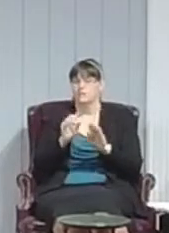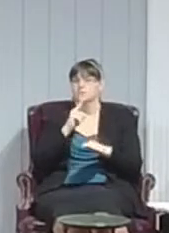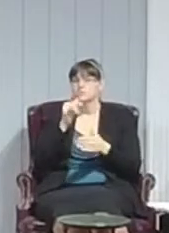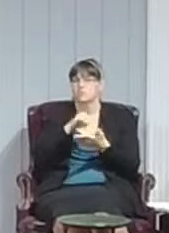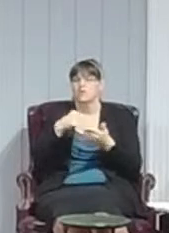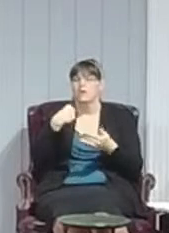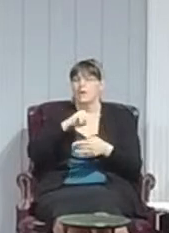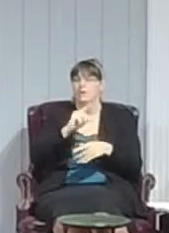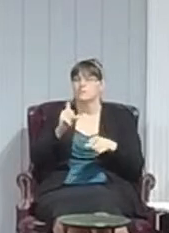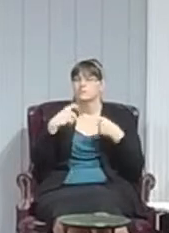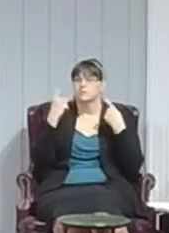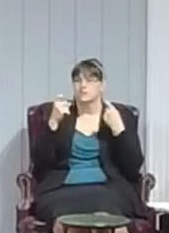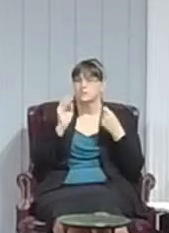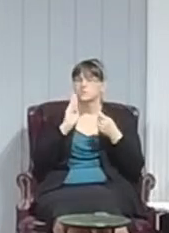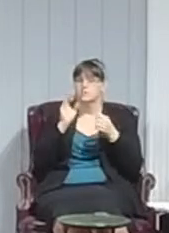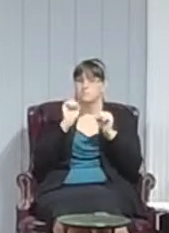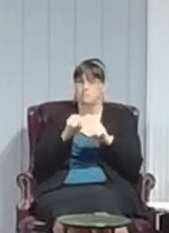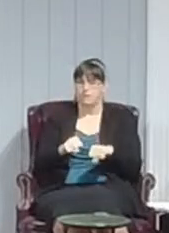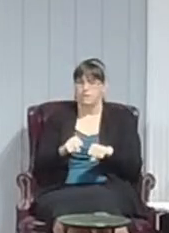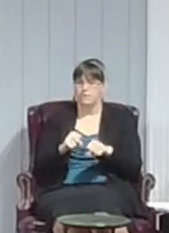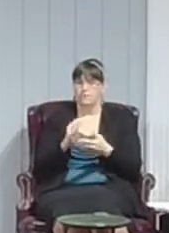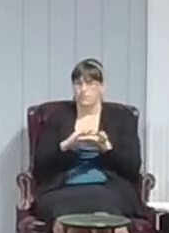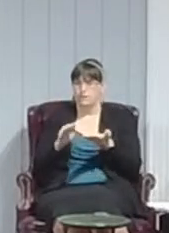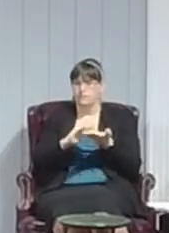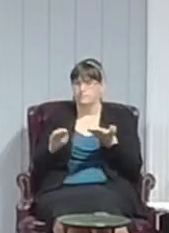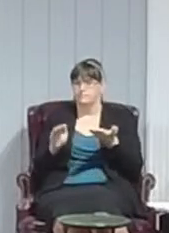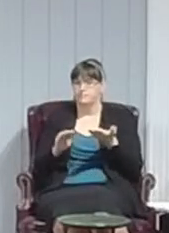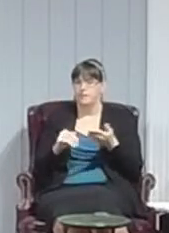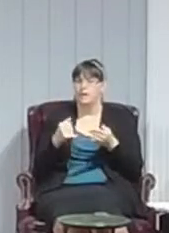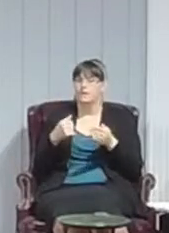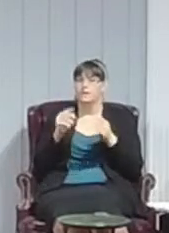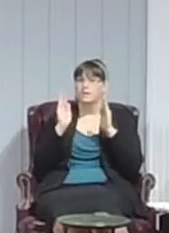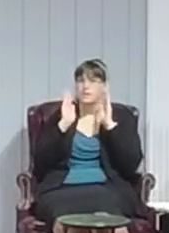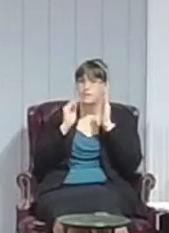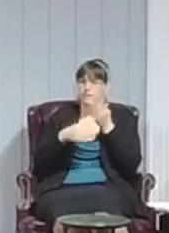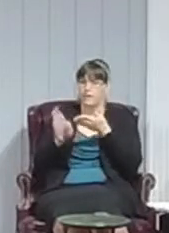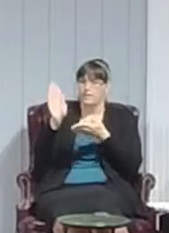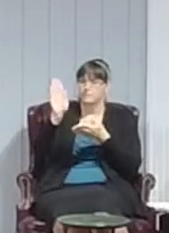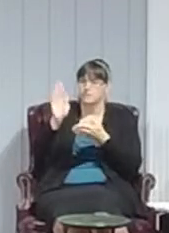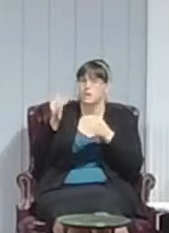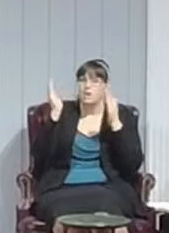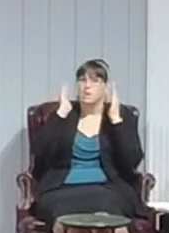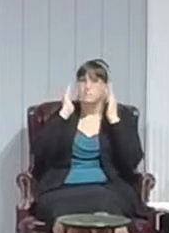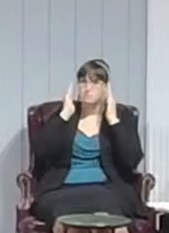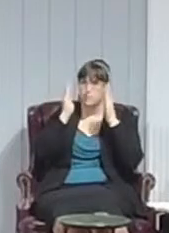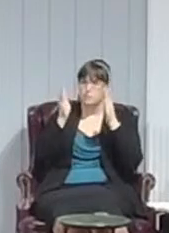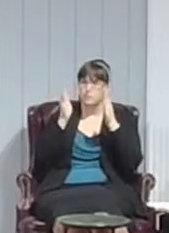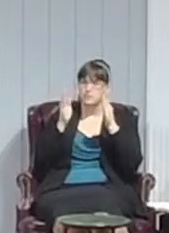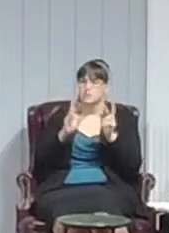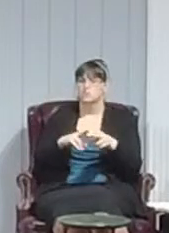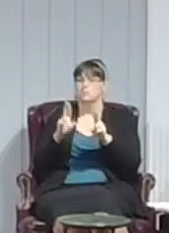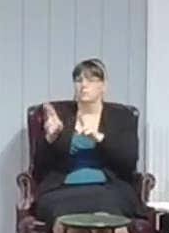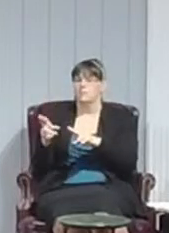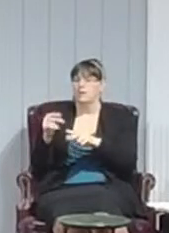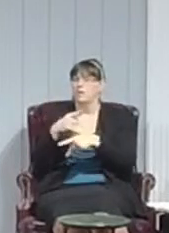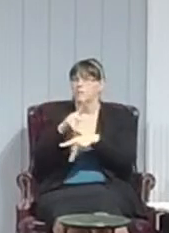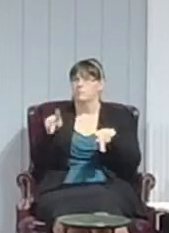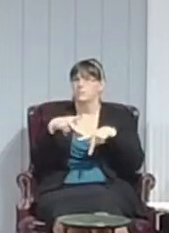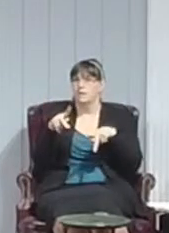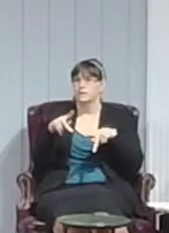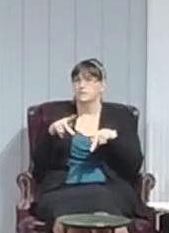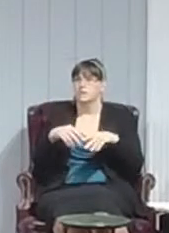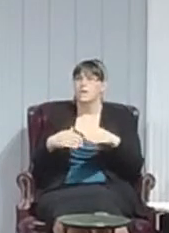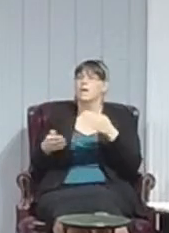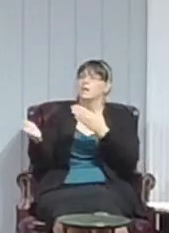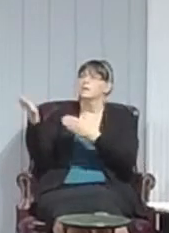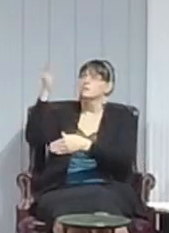be forgiven, and then he left on purpose so that he could prepare a place for you, and he says he's